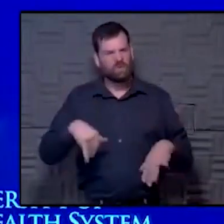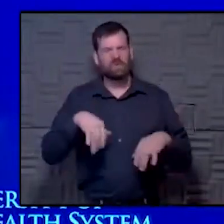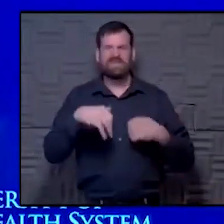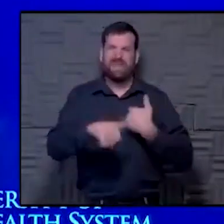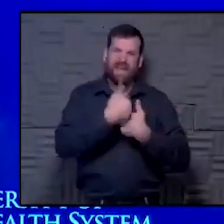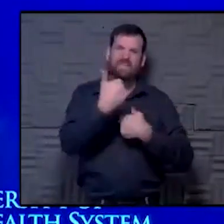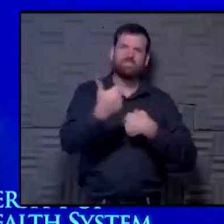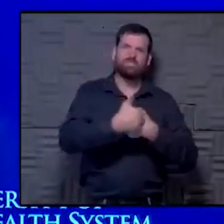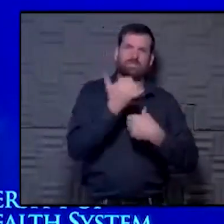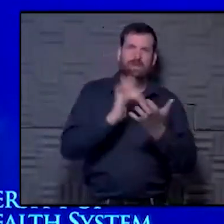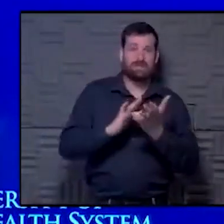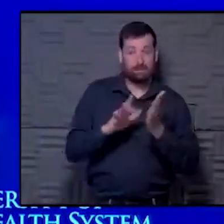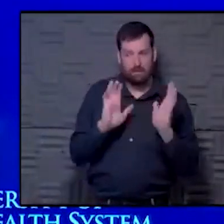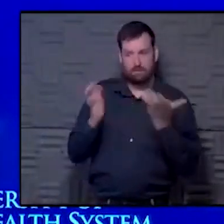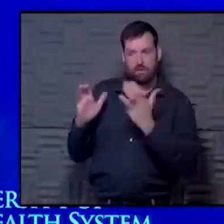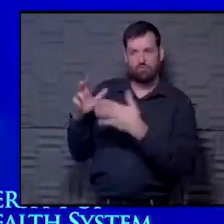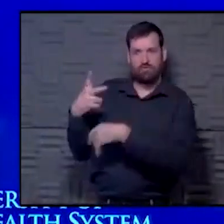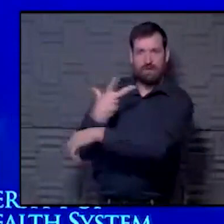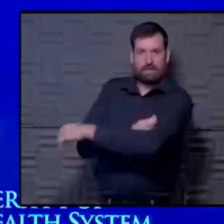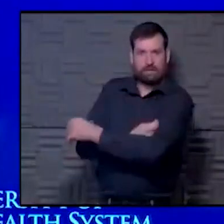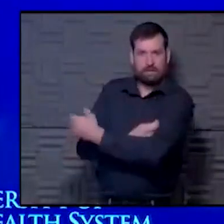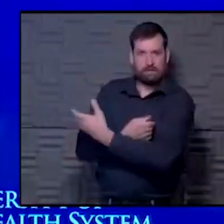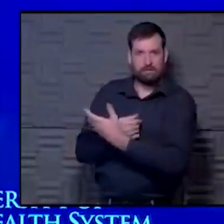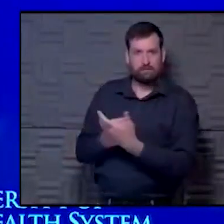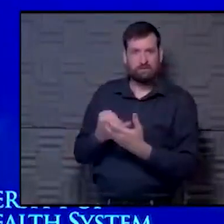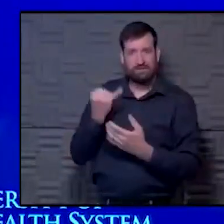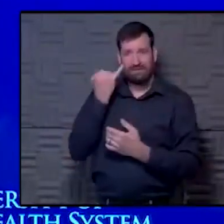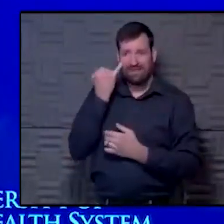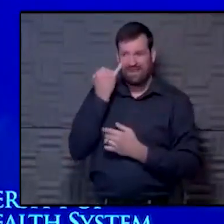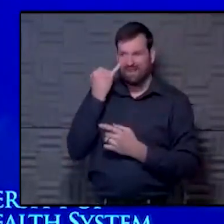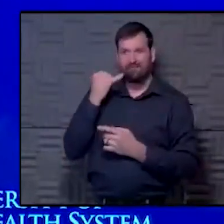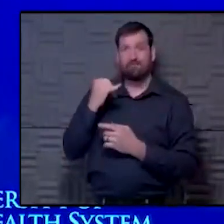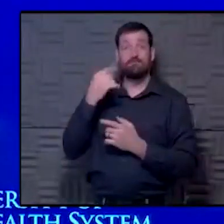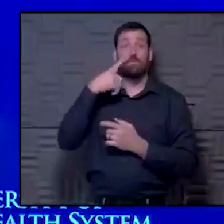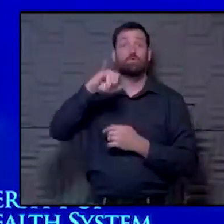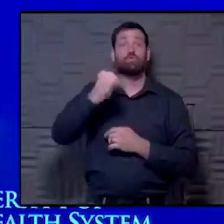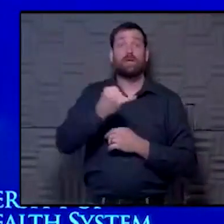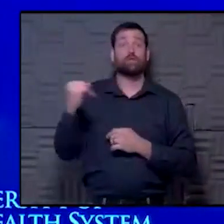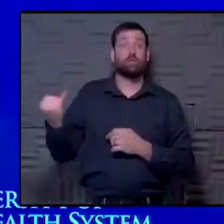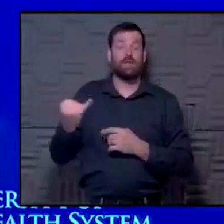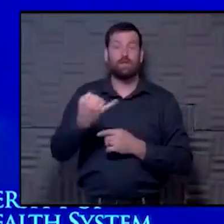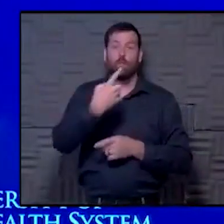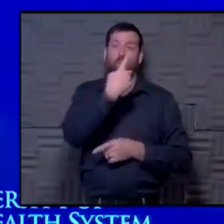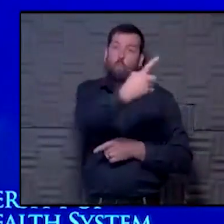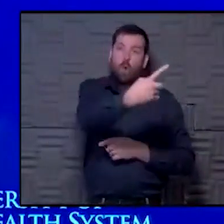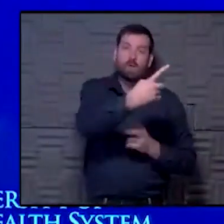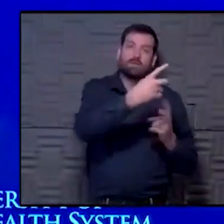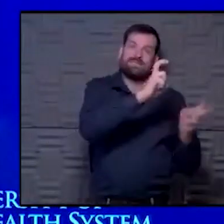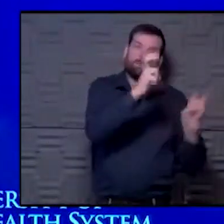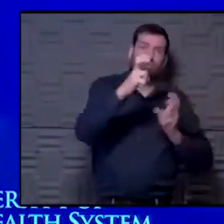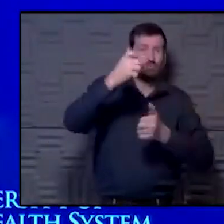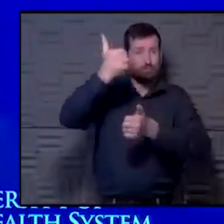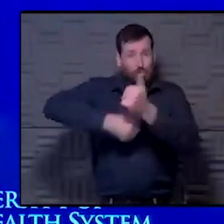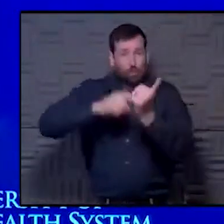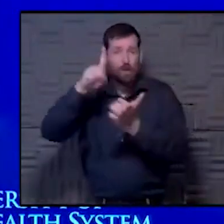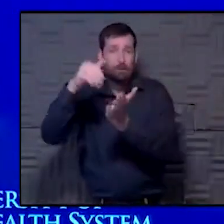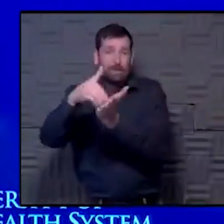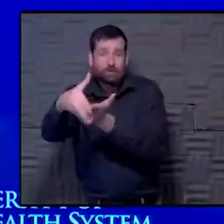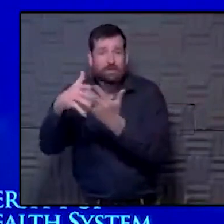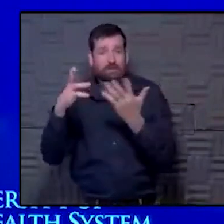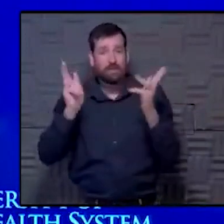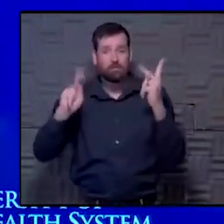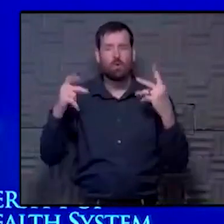take that. Whereas compared to the vaccination, if it's 1 in a million on the J&J, that is so darn low. Exactly.